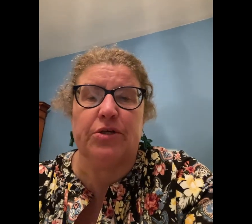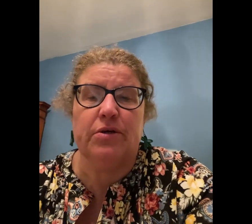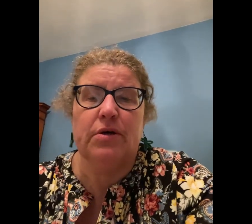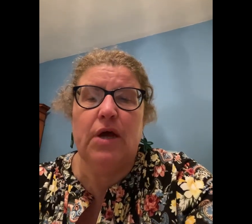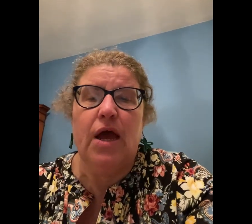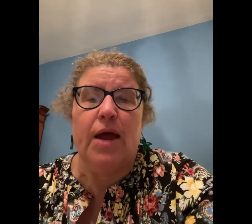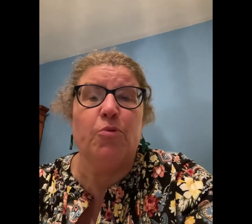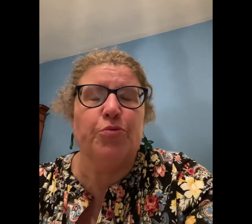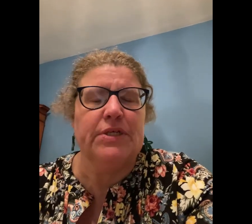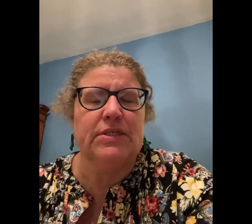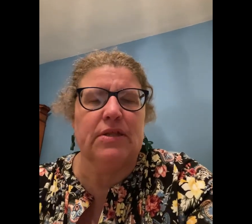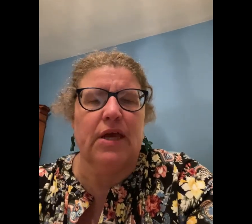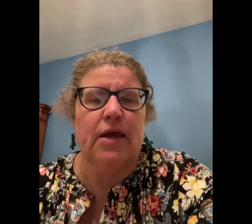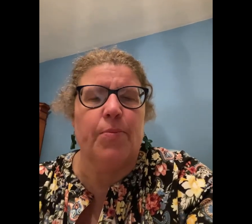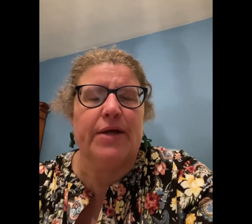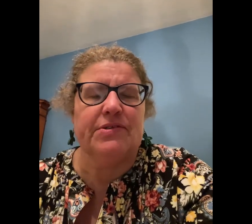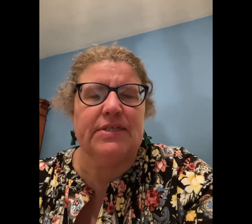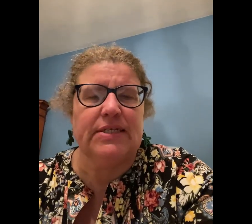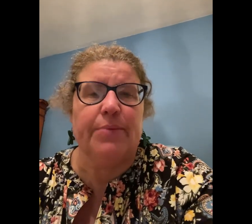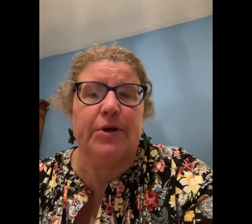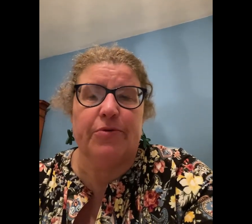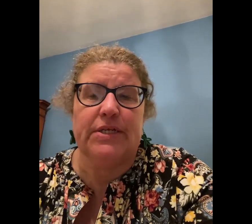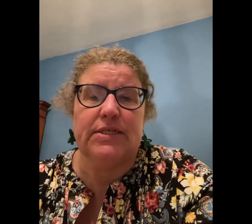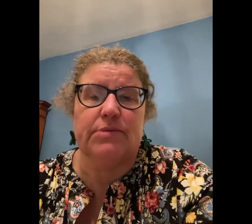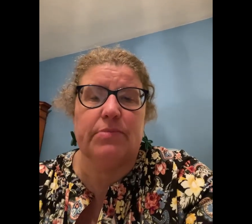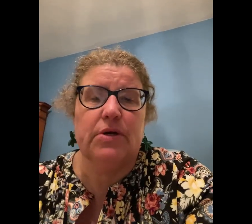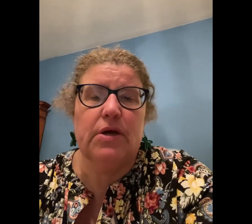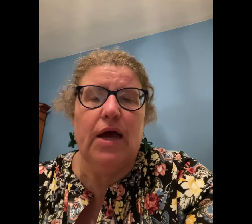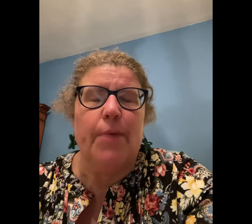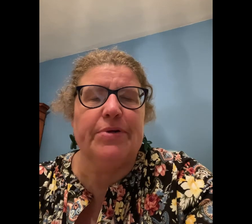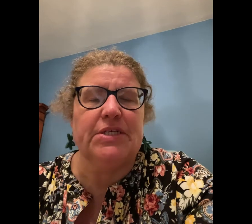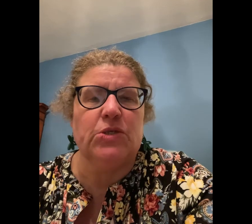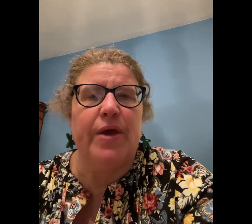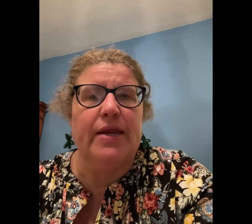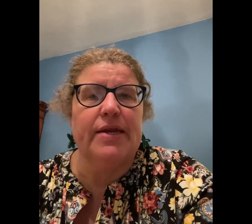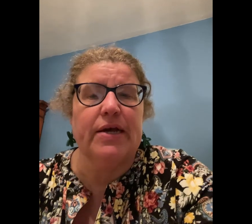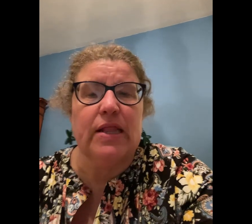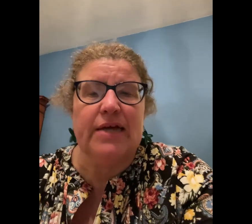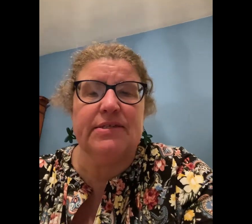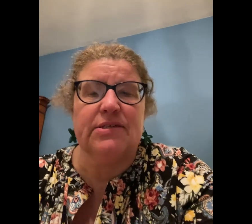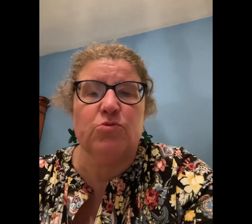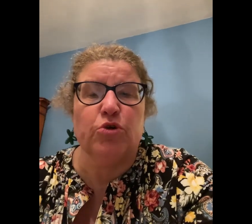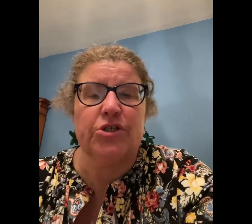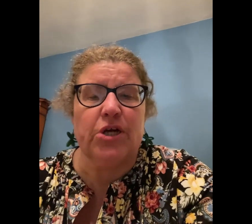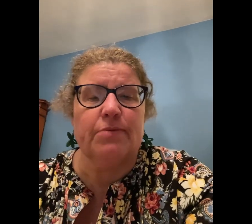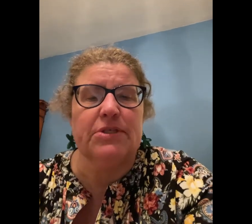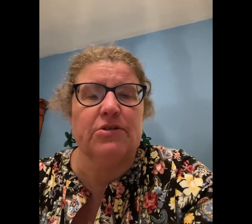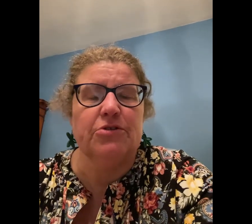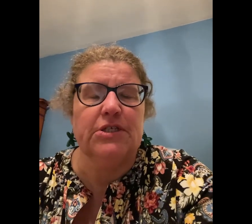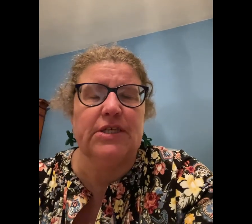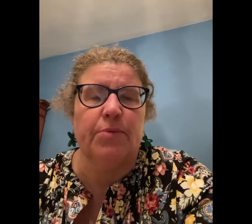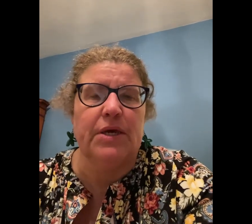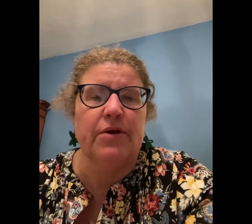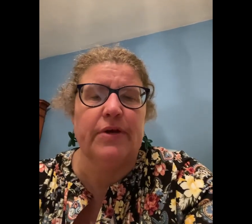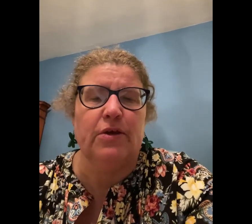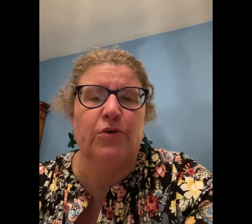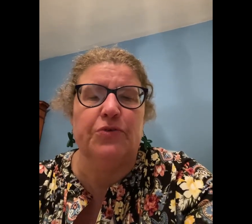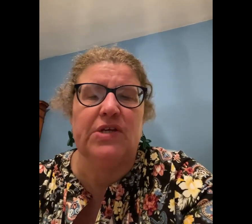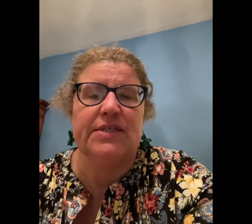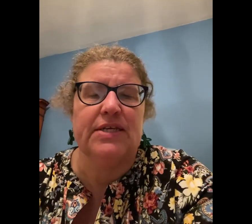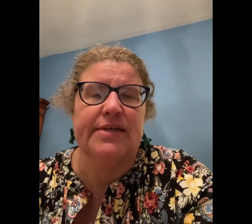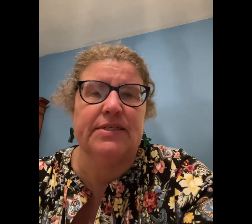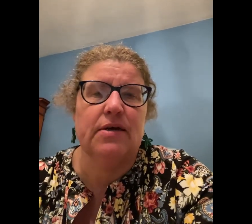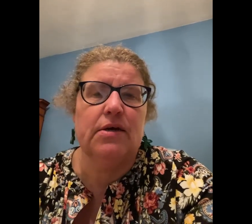of oppression, and more recently about systemic racism. I participated in classes and workshops, including some here